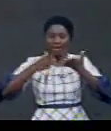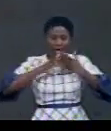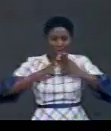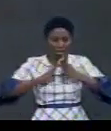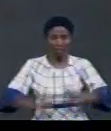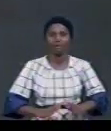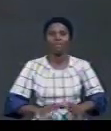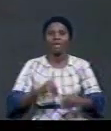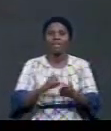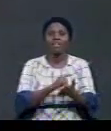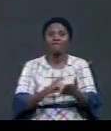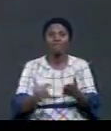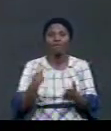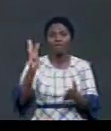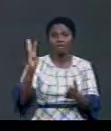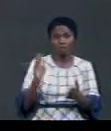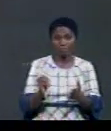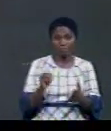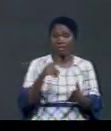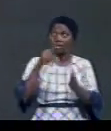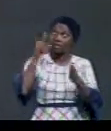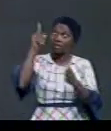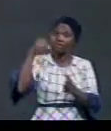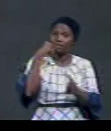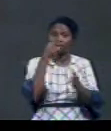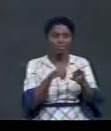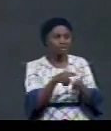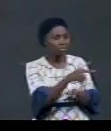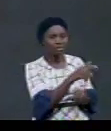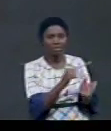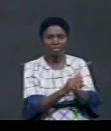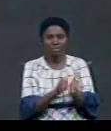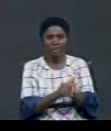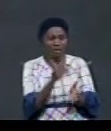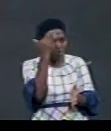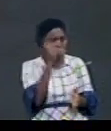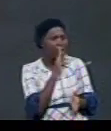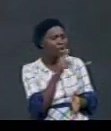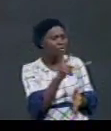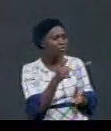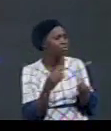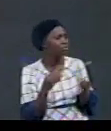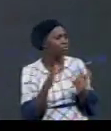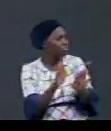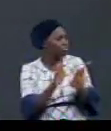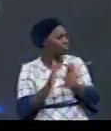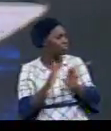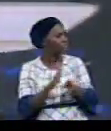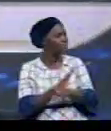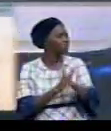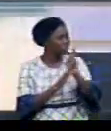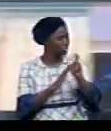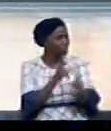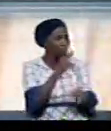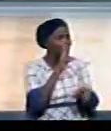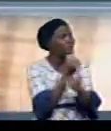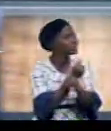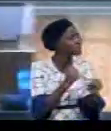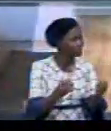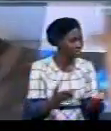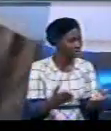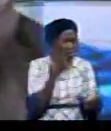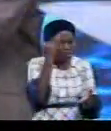verse 40, and he said unto them, why are you so fearful? You are saved. Why are you